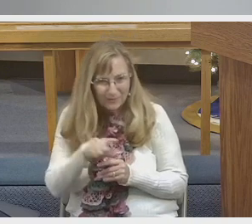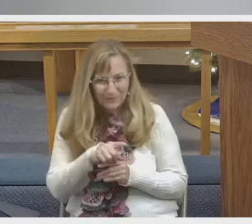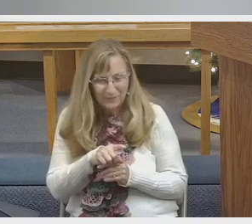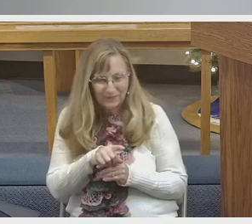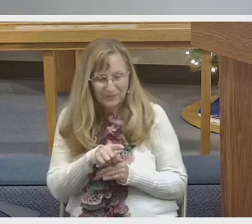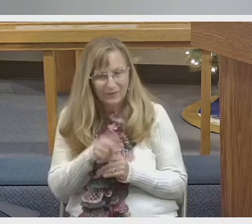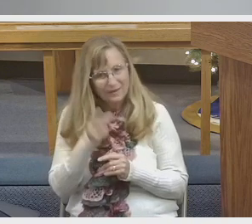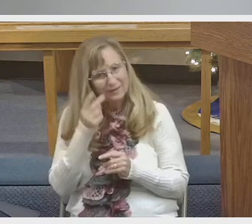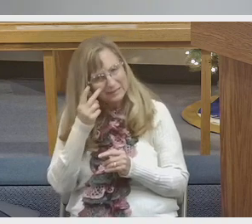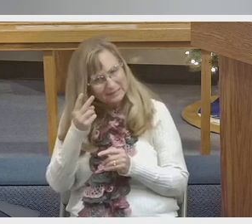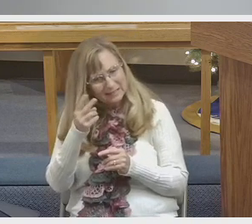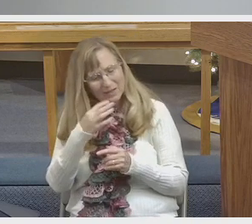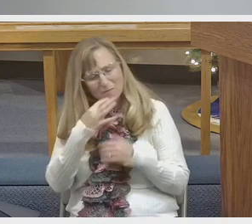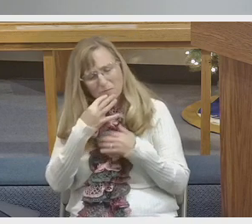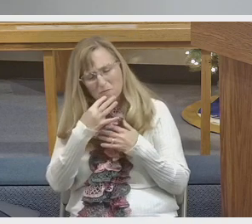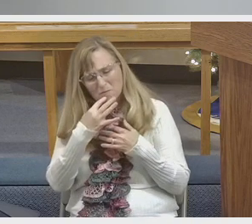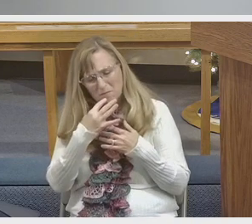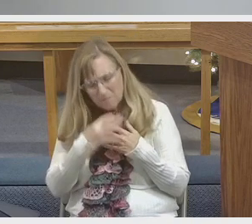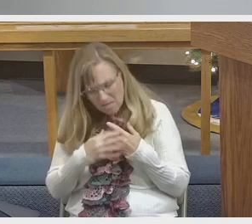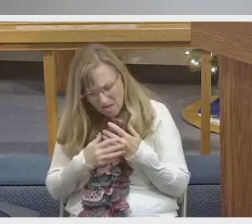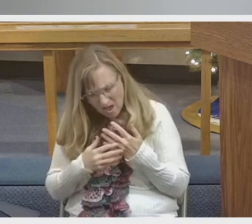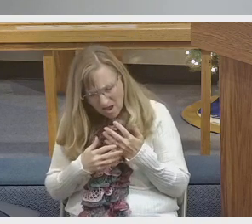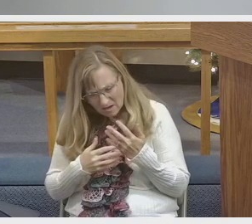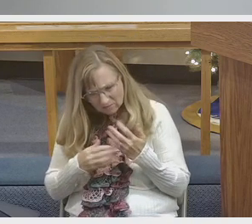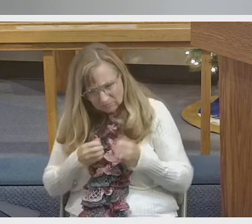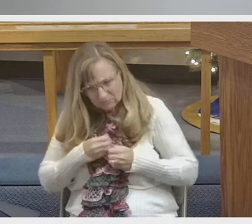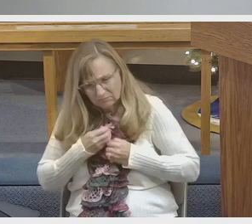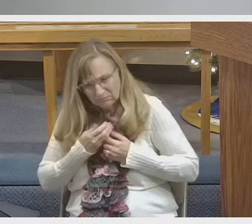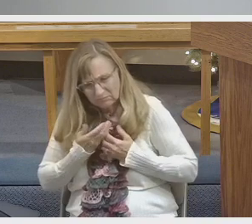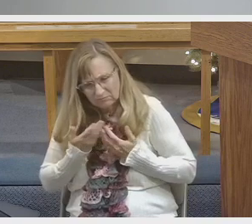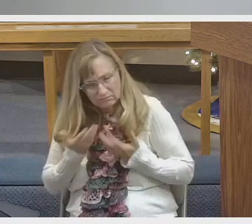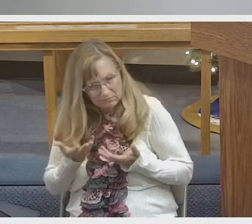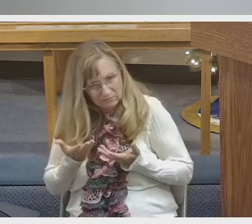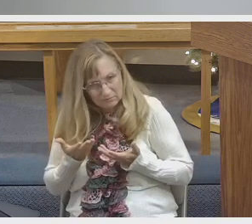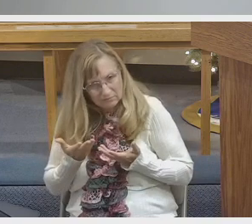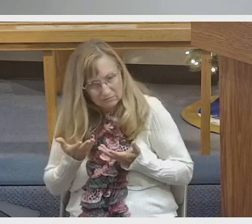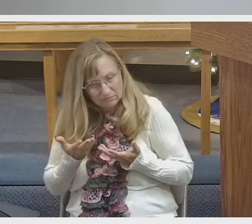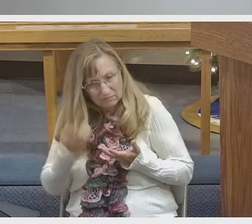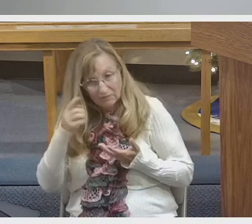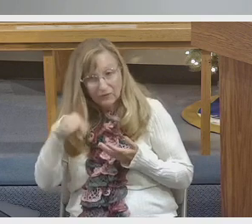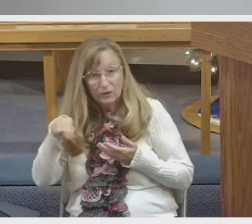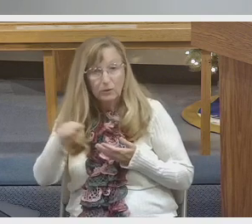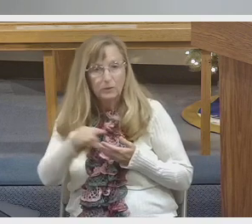You see the blood shedder on your behalf